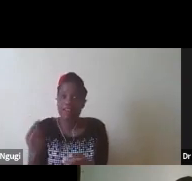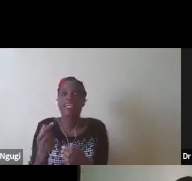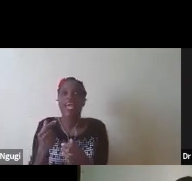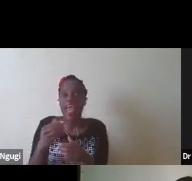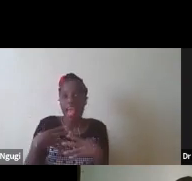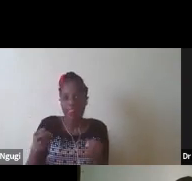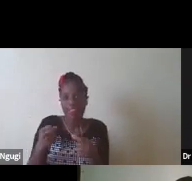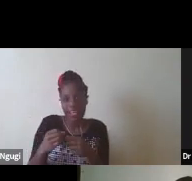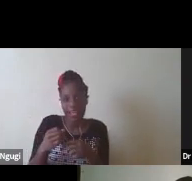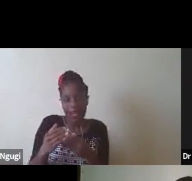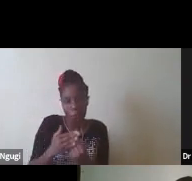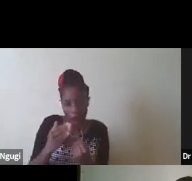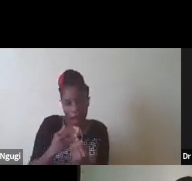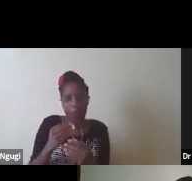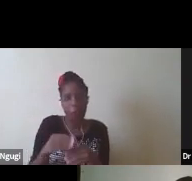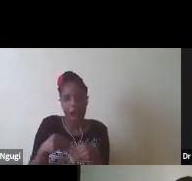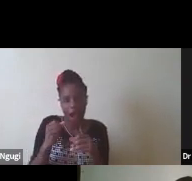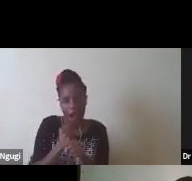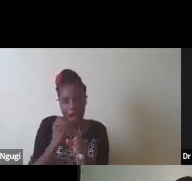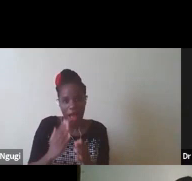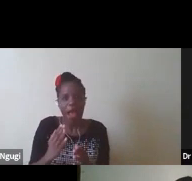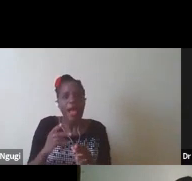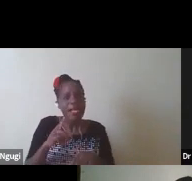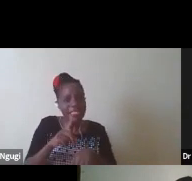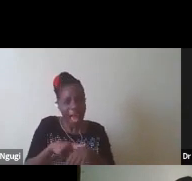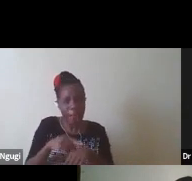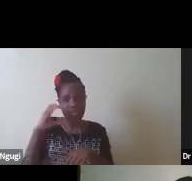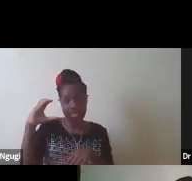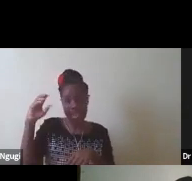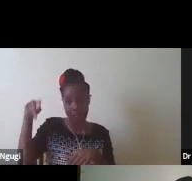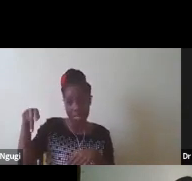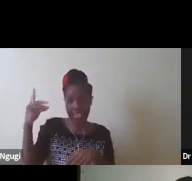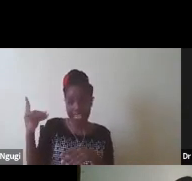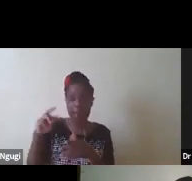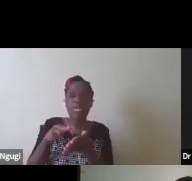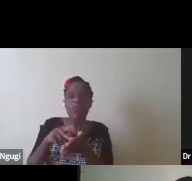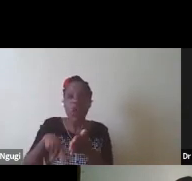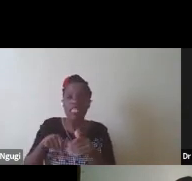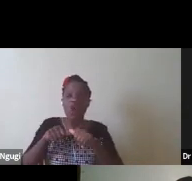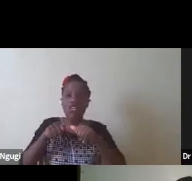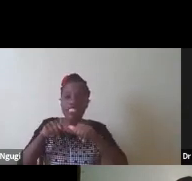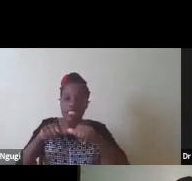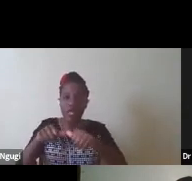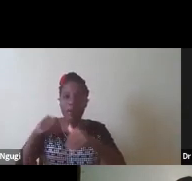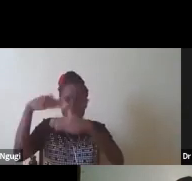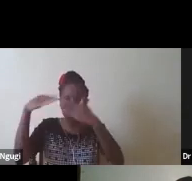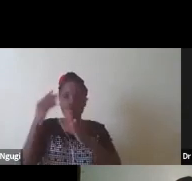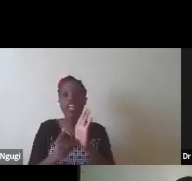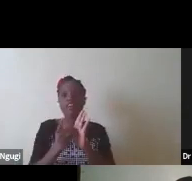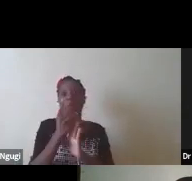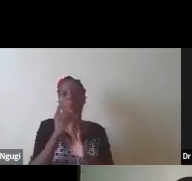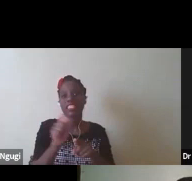worker before they get their as part of CPD. If you're going to continue with your training, I would